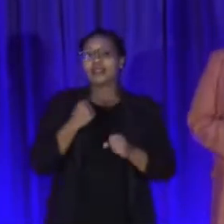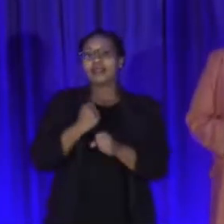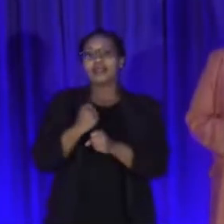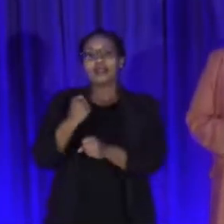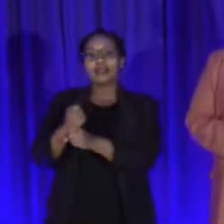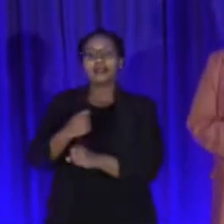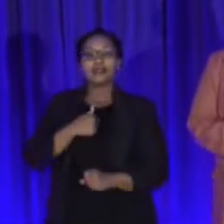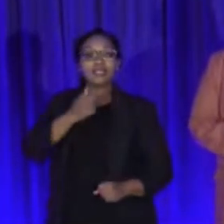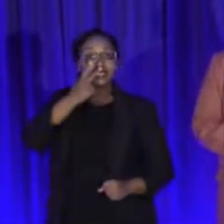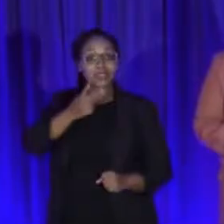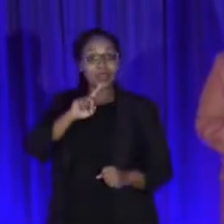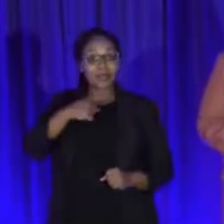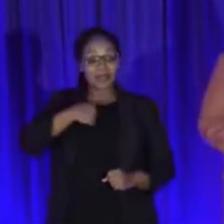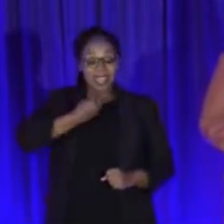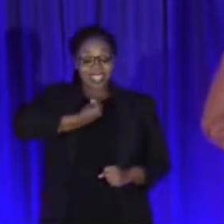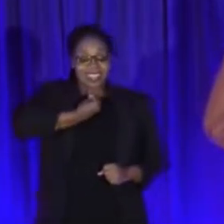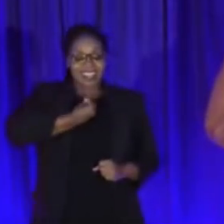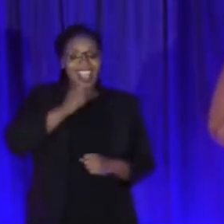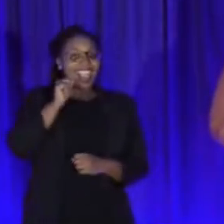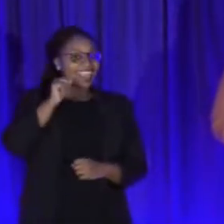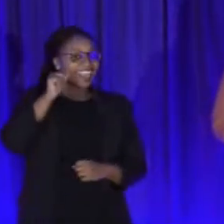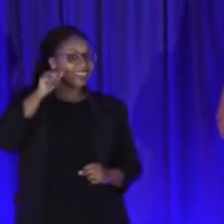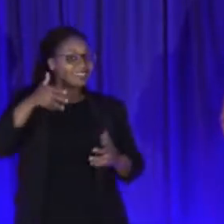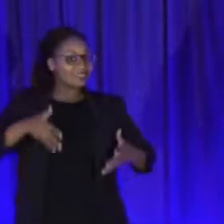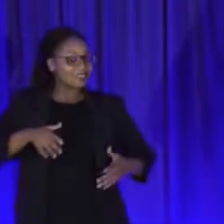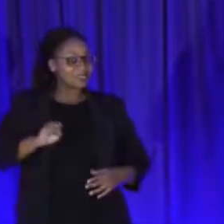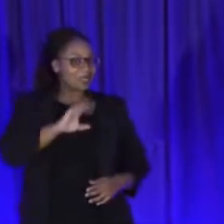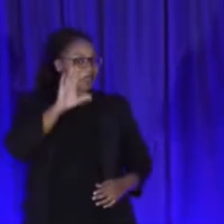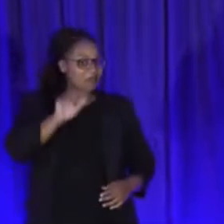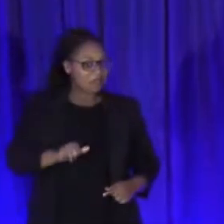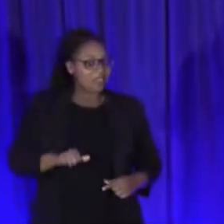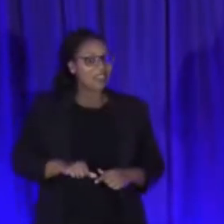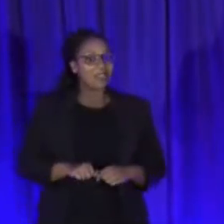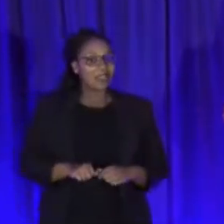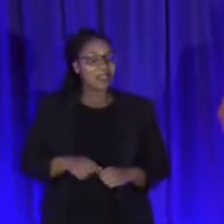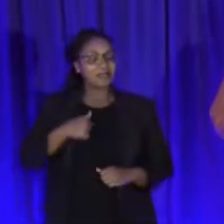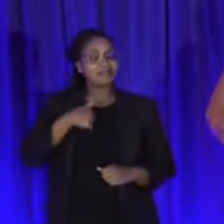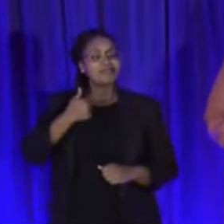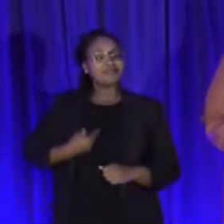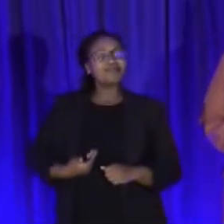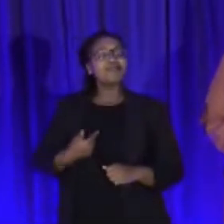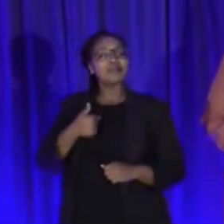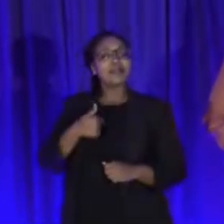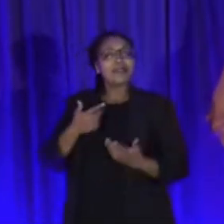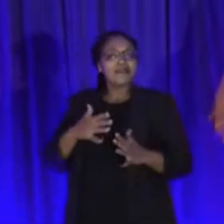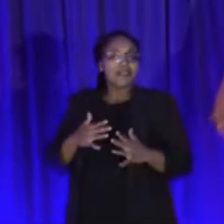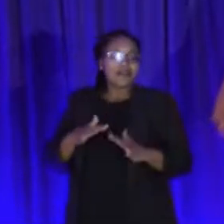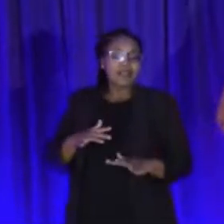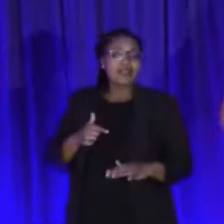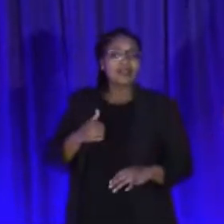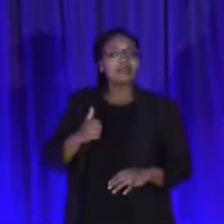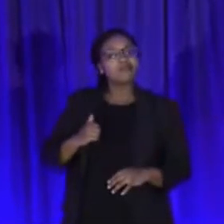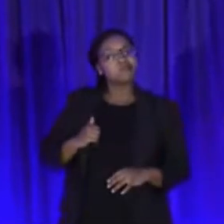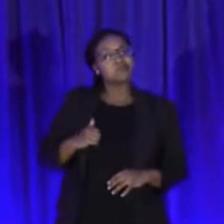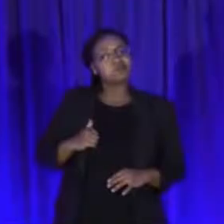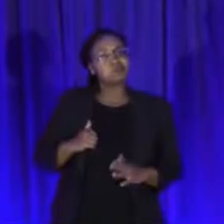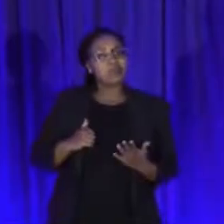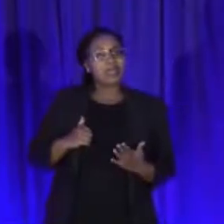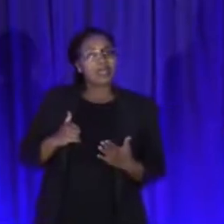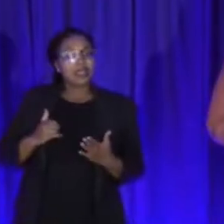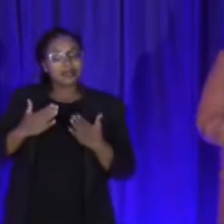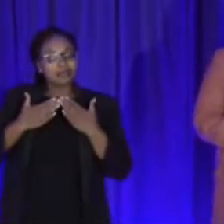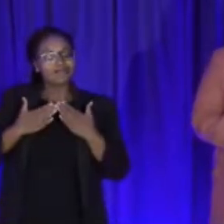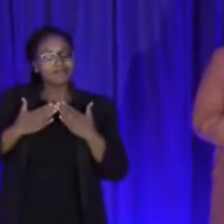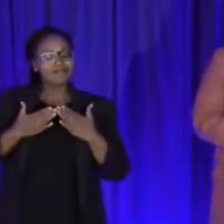a young adult in South Africa, and as someone who's had the privilege to get some of the best